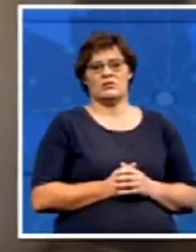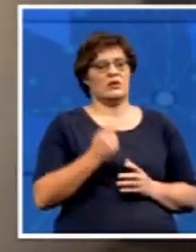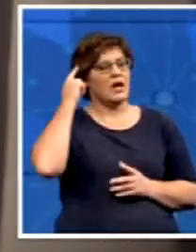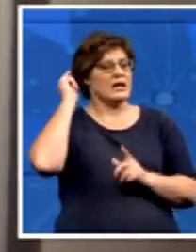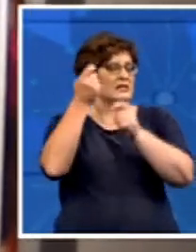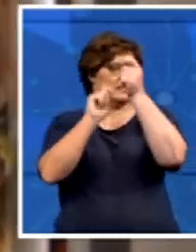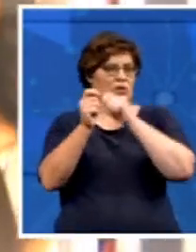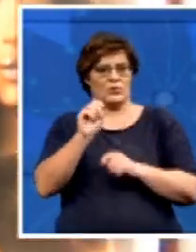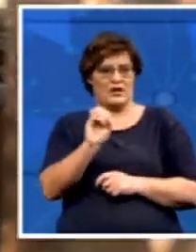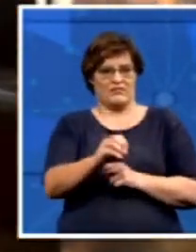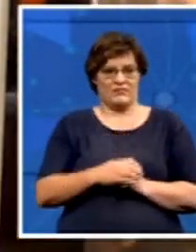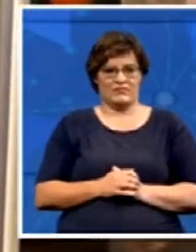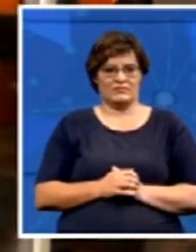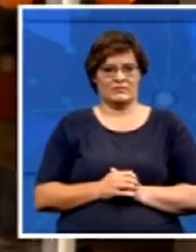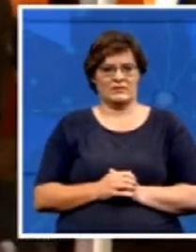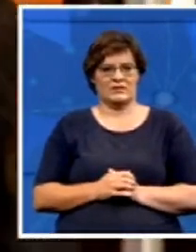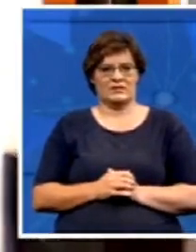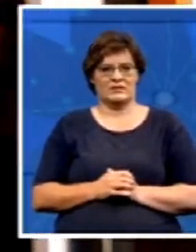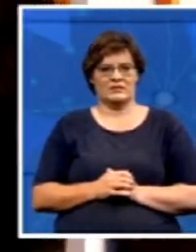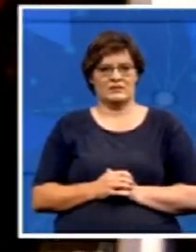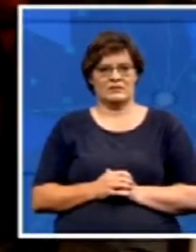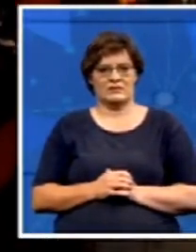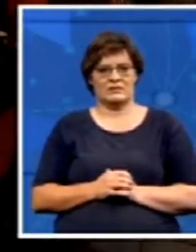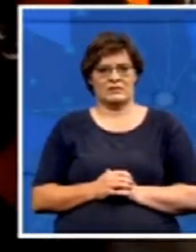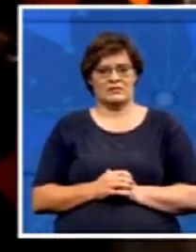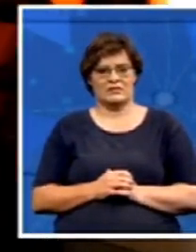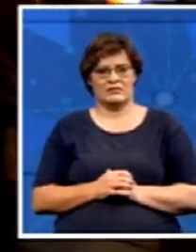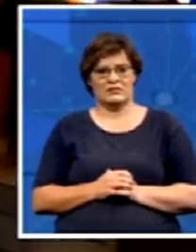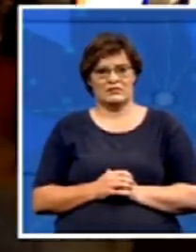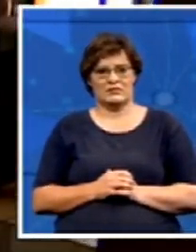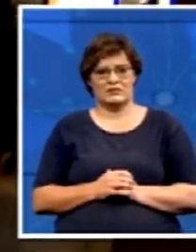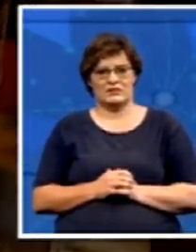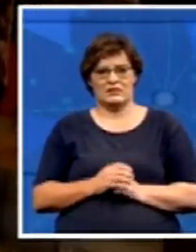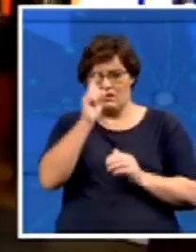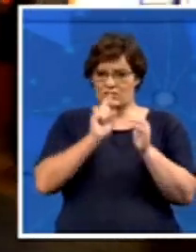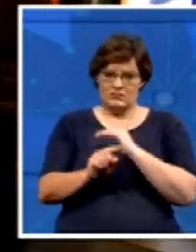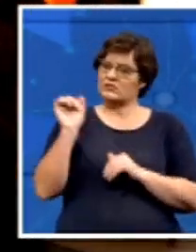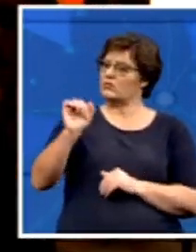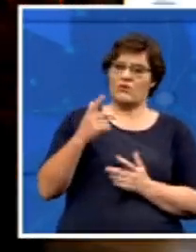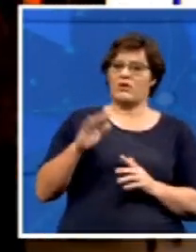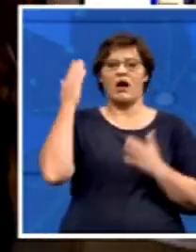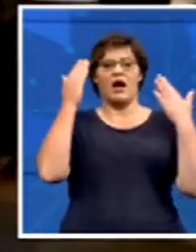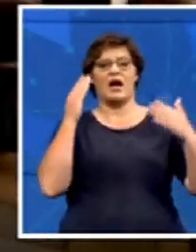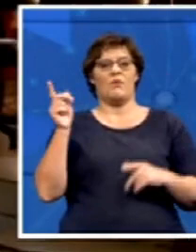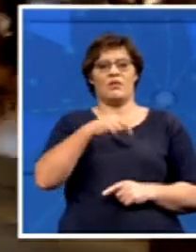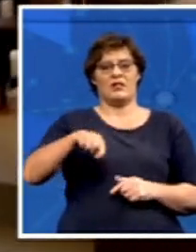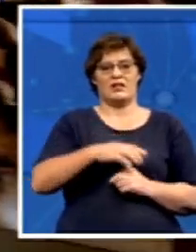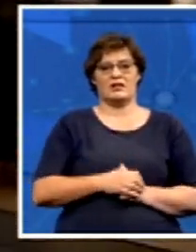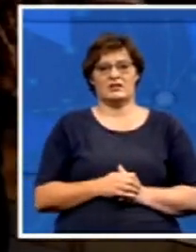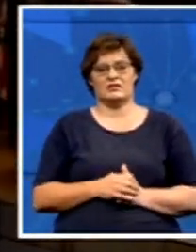are you? Very well, thank you. Let me speak. Can I come in? Knock, knock. Hello, everyone. Yes, very well, thank you.